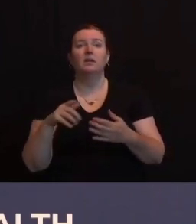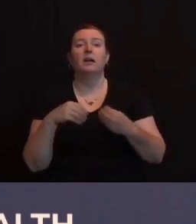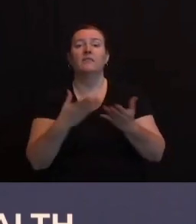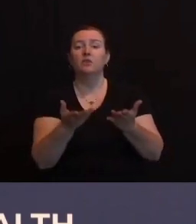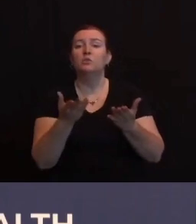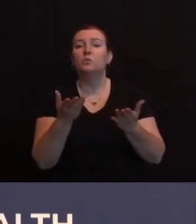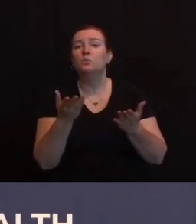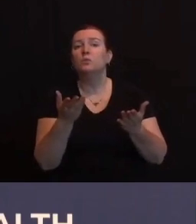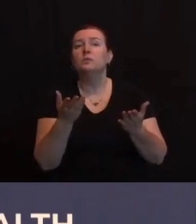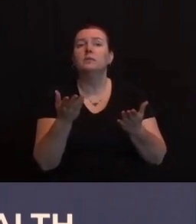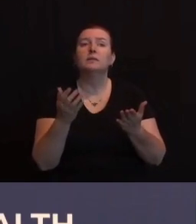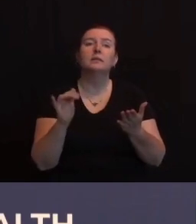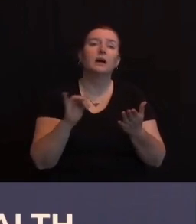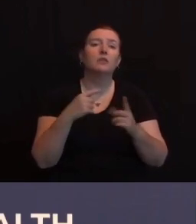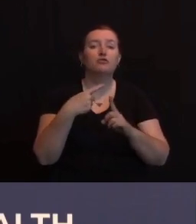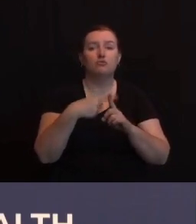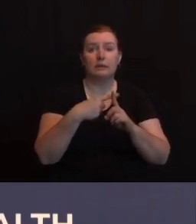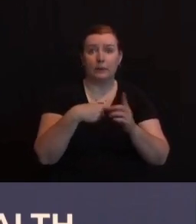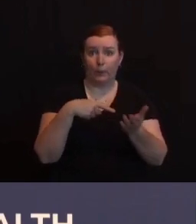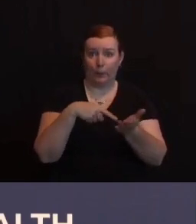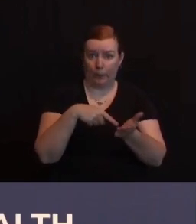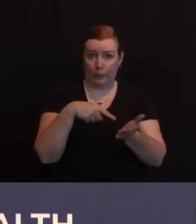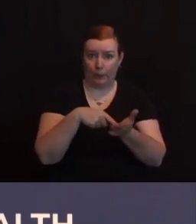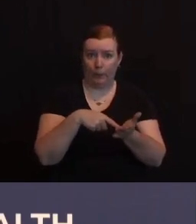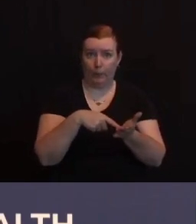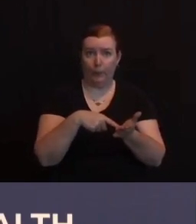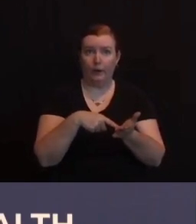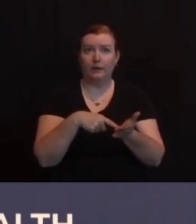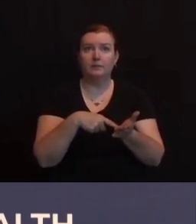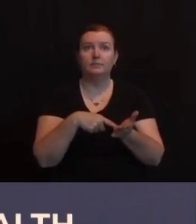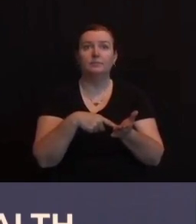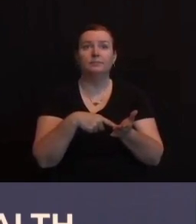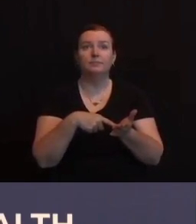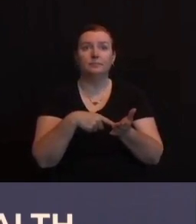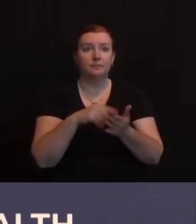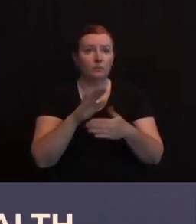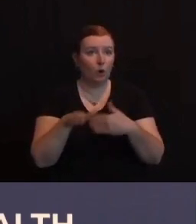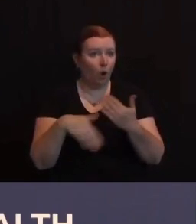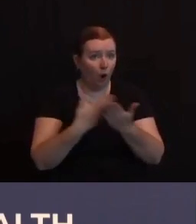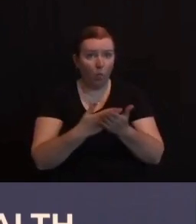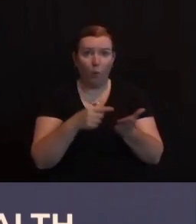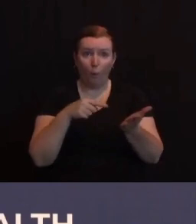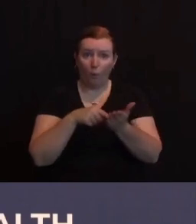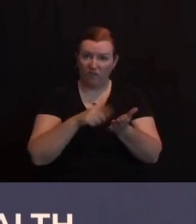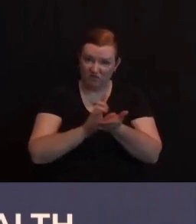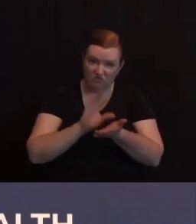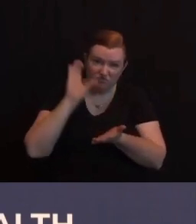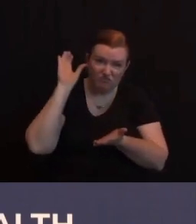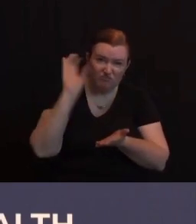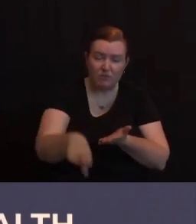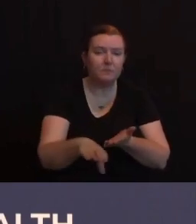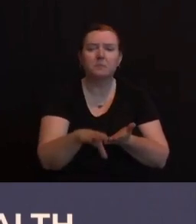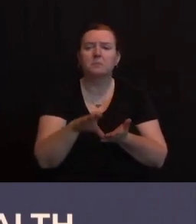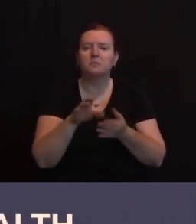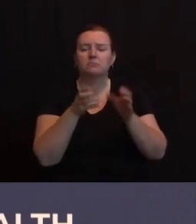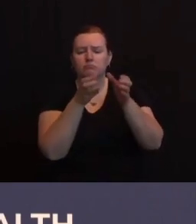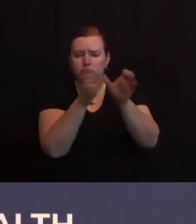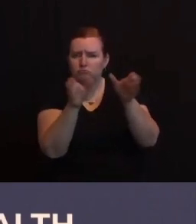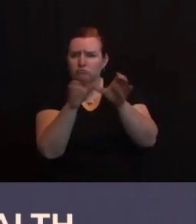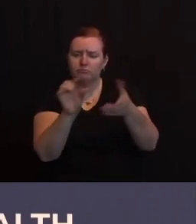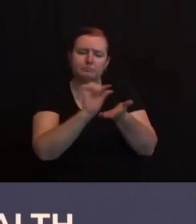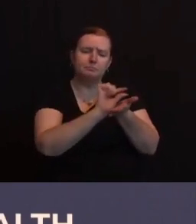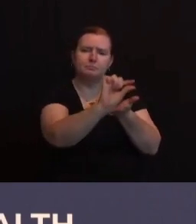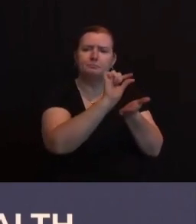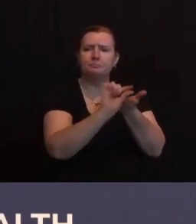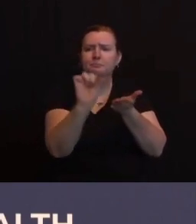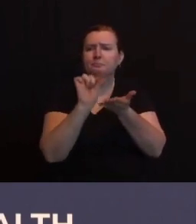for back rent. Working very cooperatively with the legislature on that bill, and we're hoping to get it to the governor's desk soon so that we can